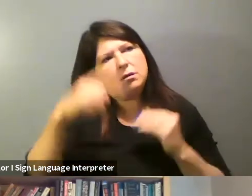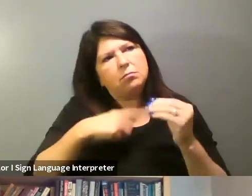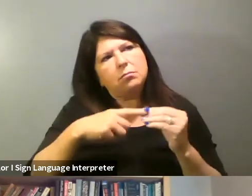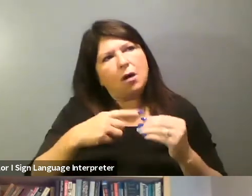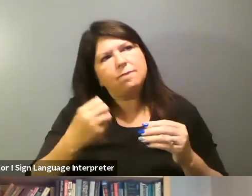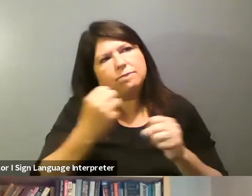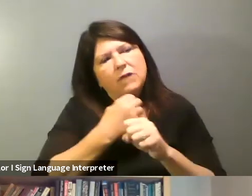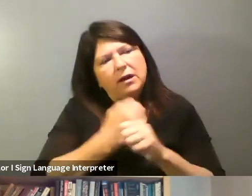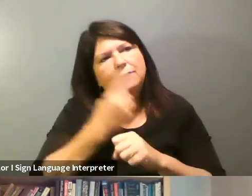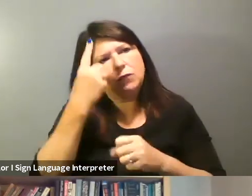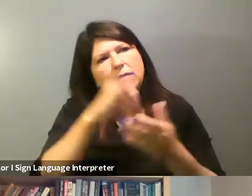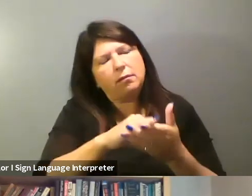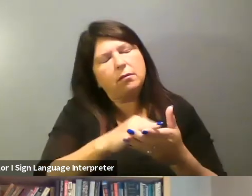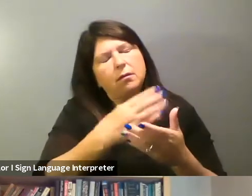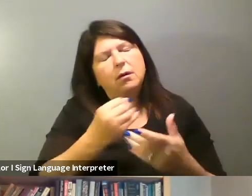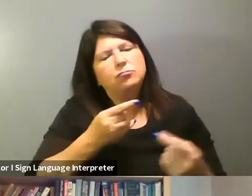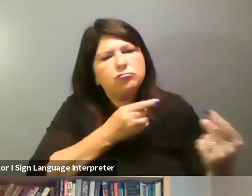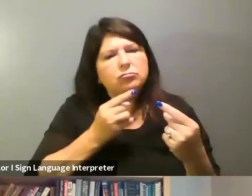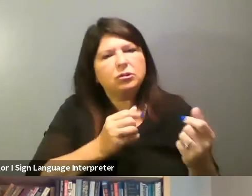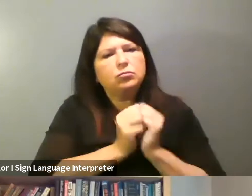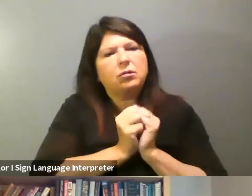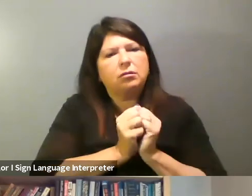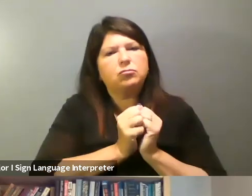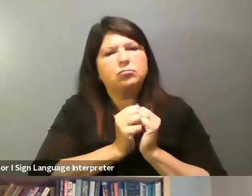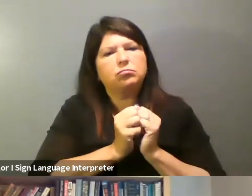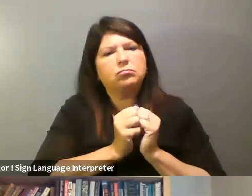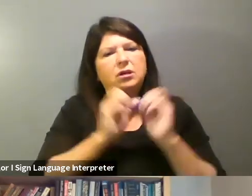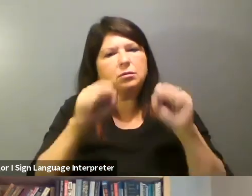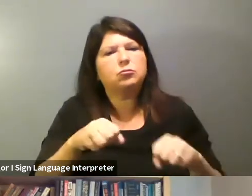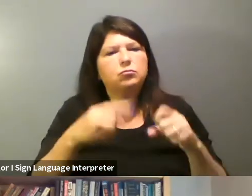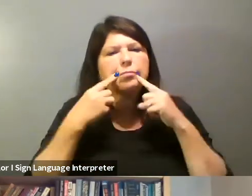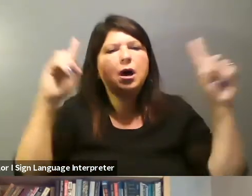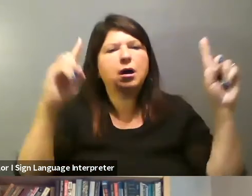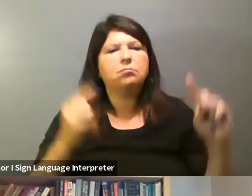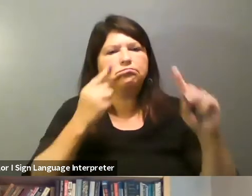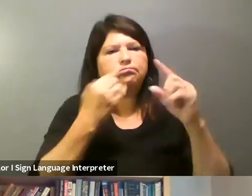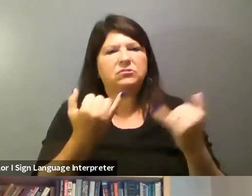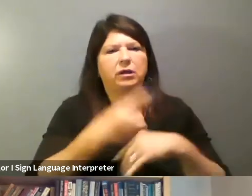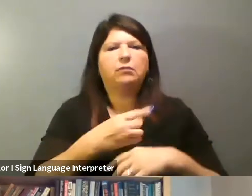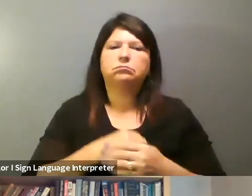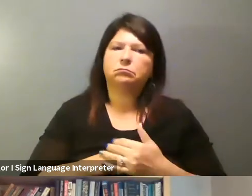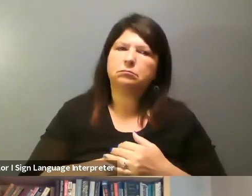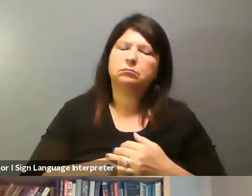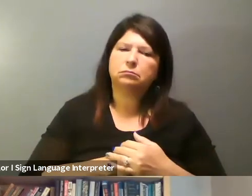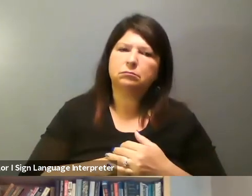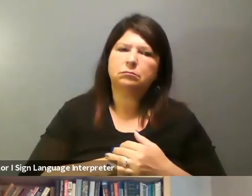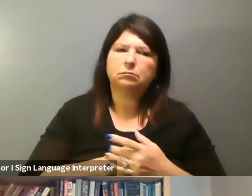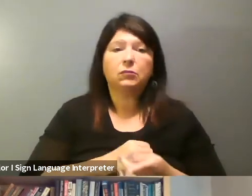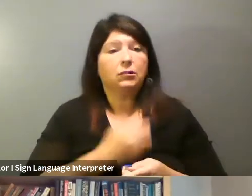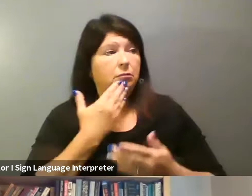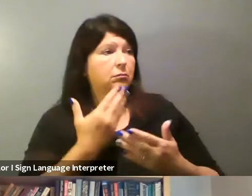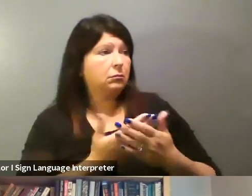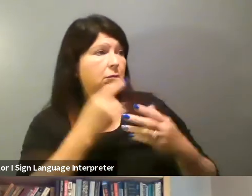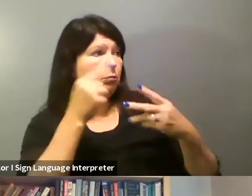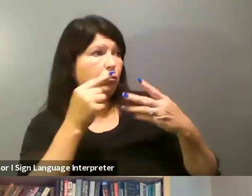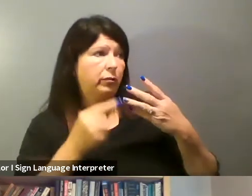together to obtain today. Okay, so very, very good points. And